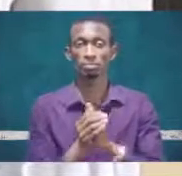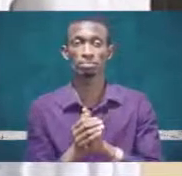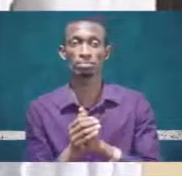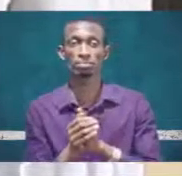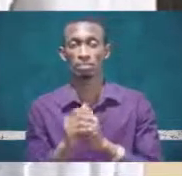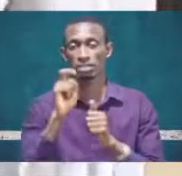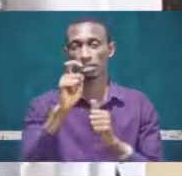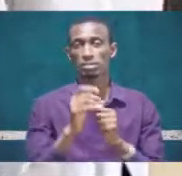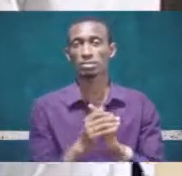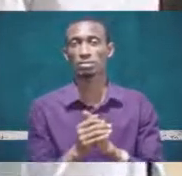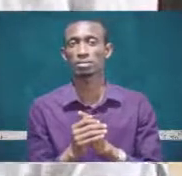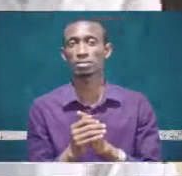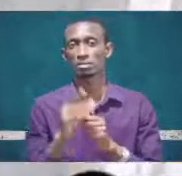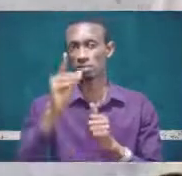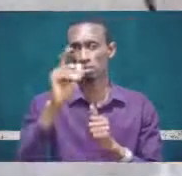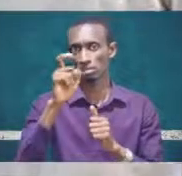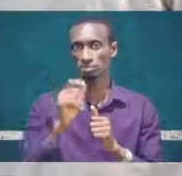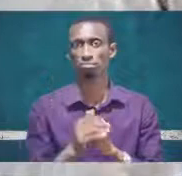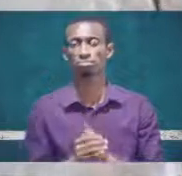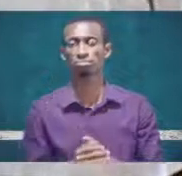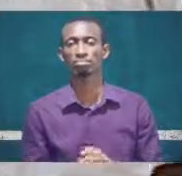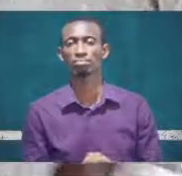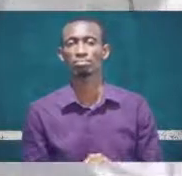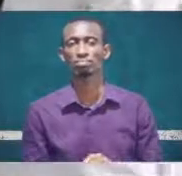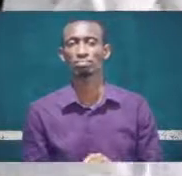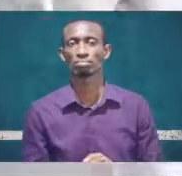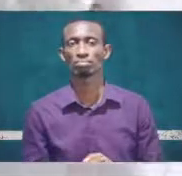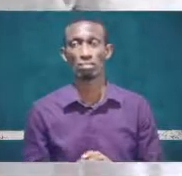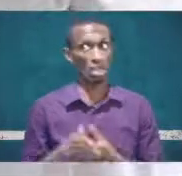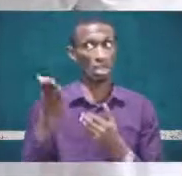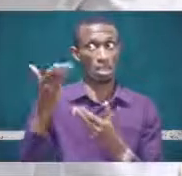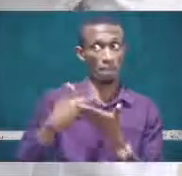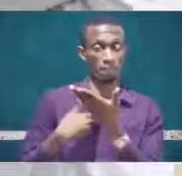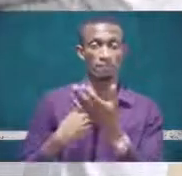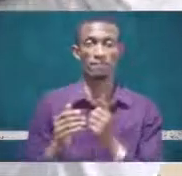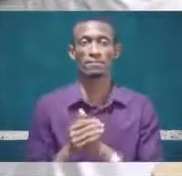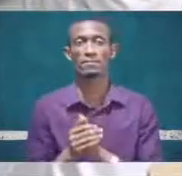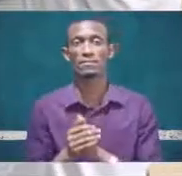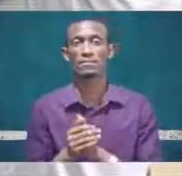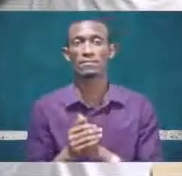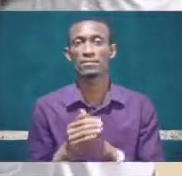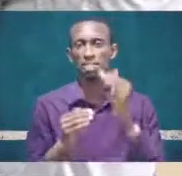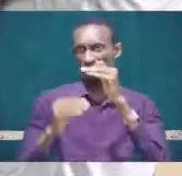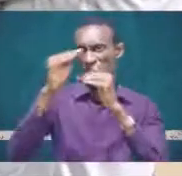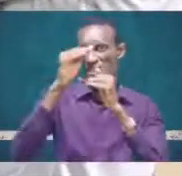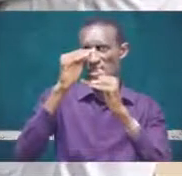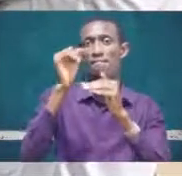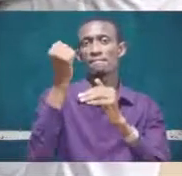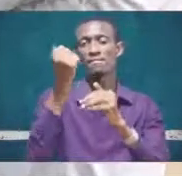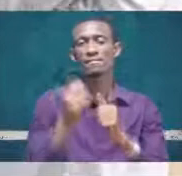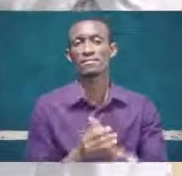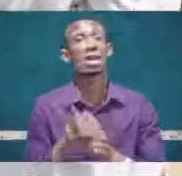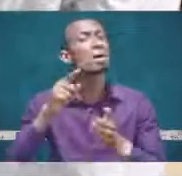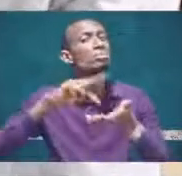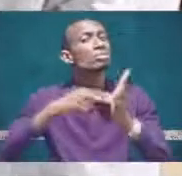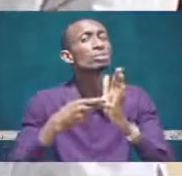5x dx. Here you have the exponent is 5.